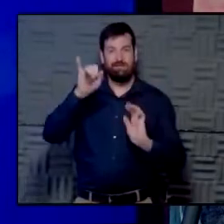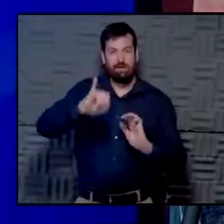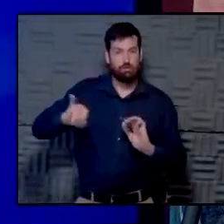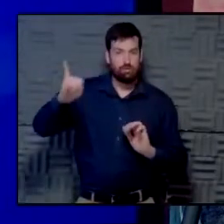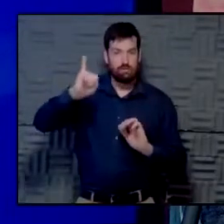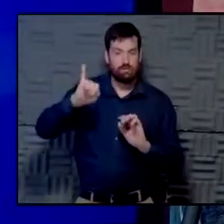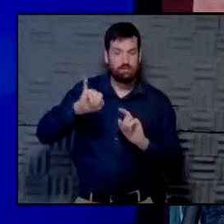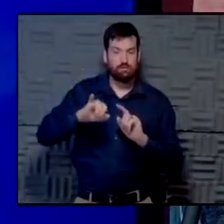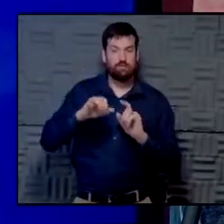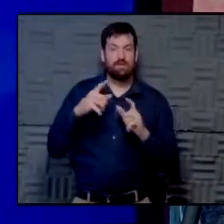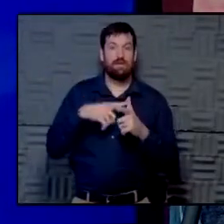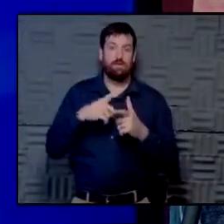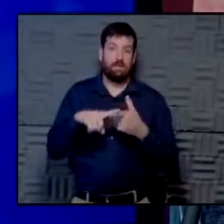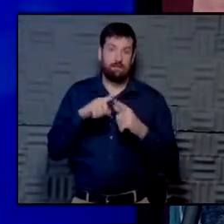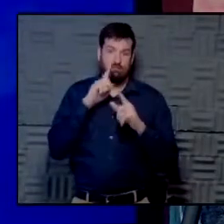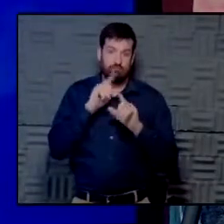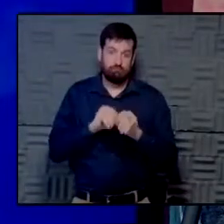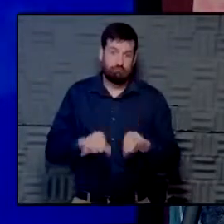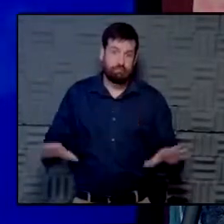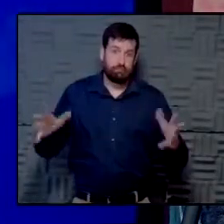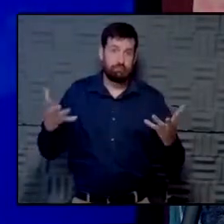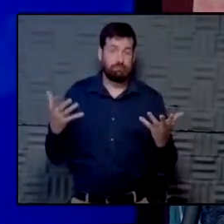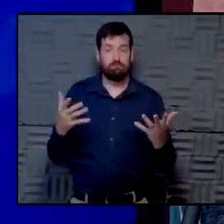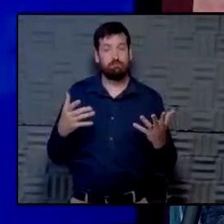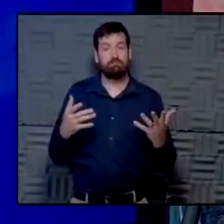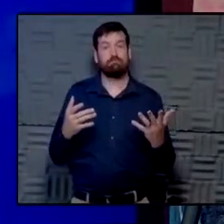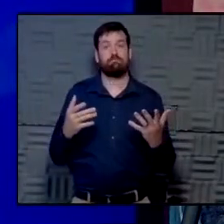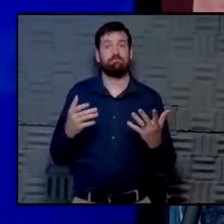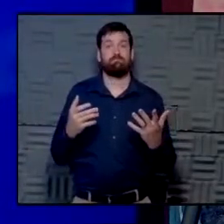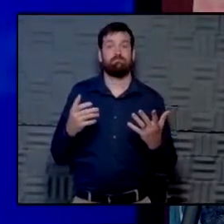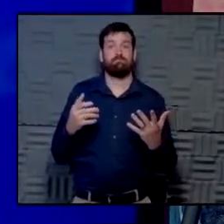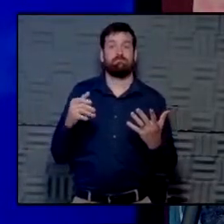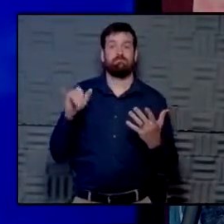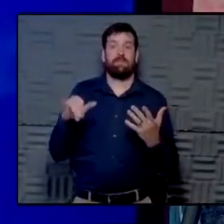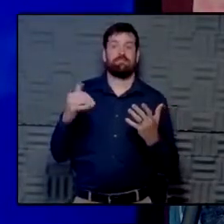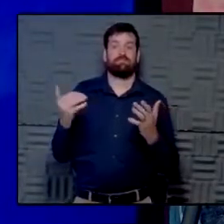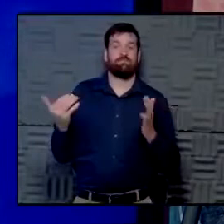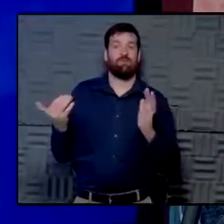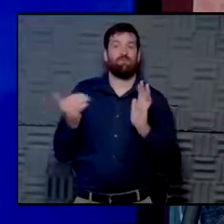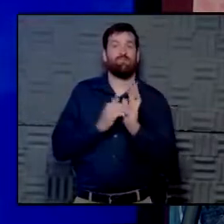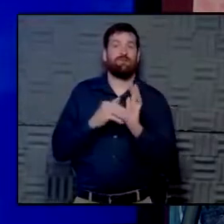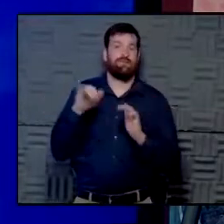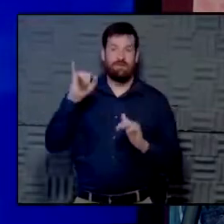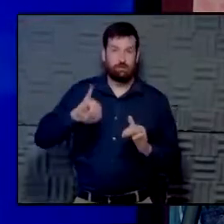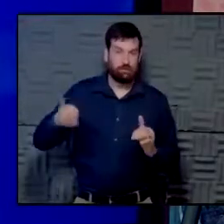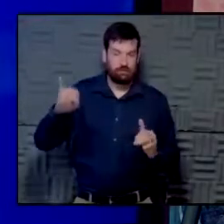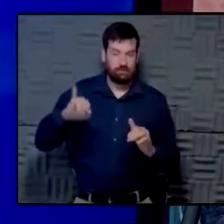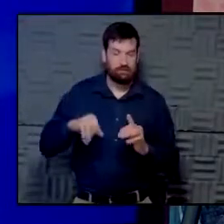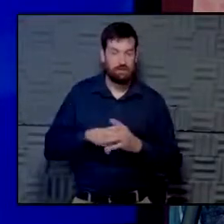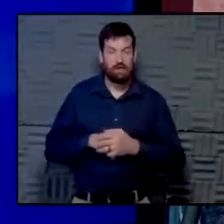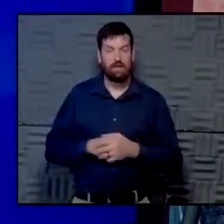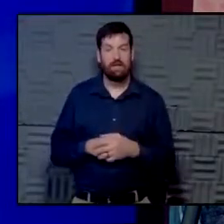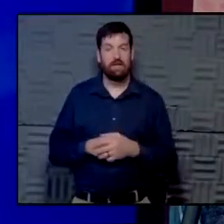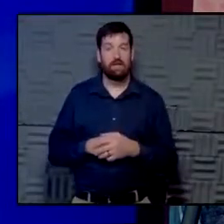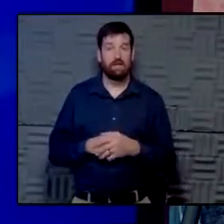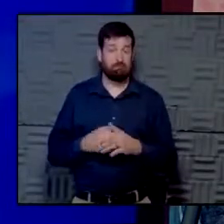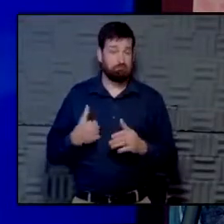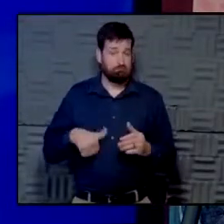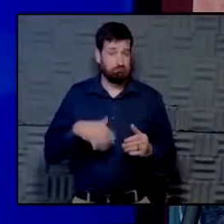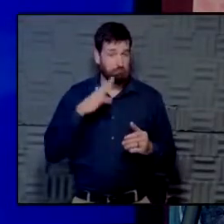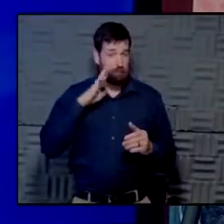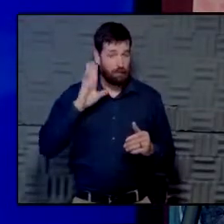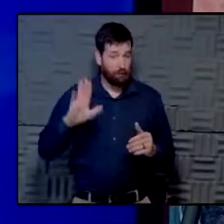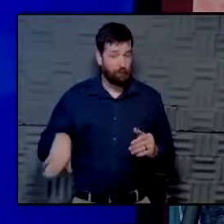then the transmissibility associated with that getting it again. But what we know is